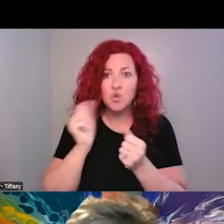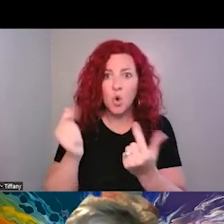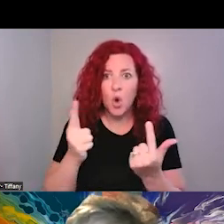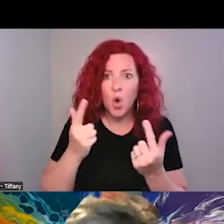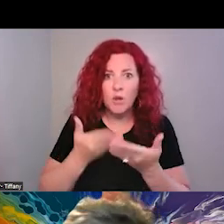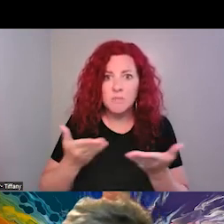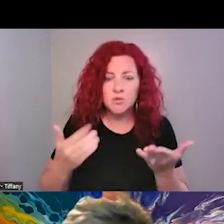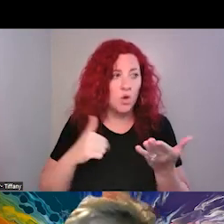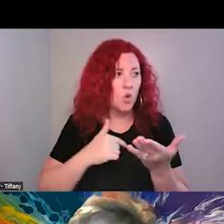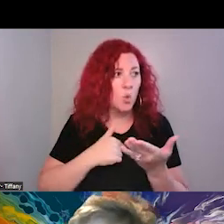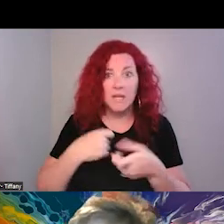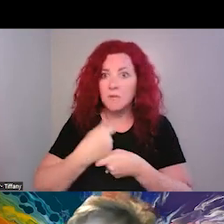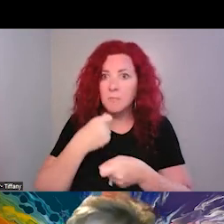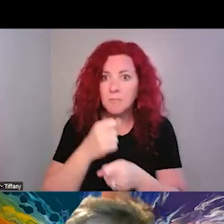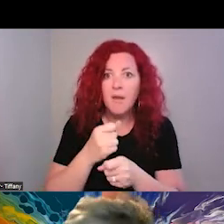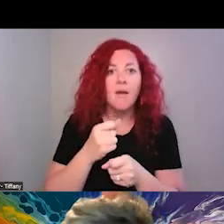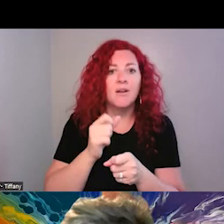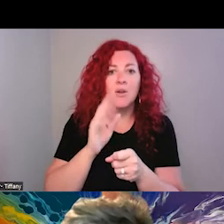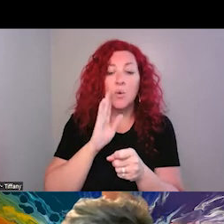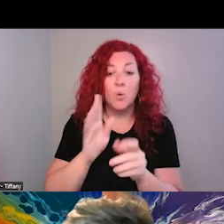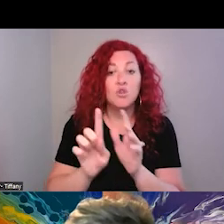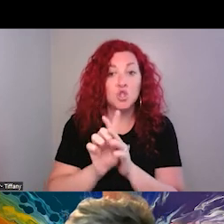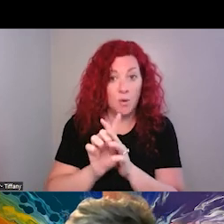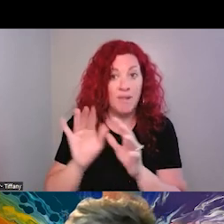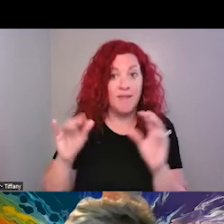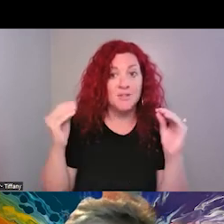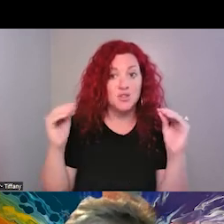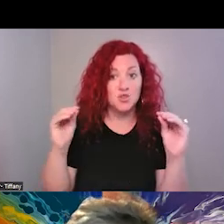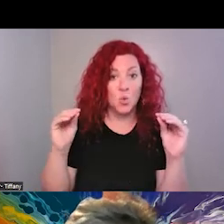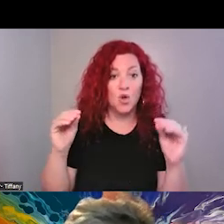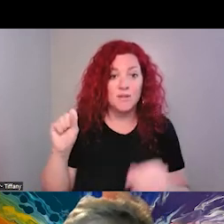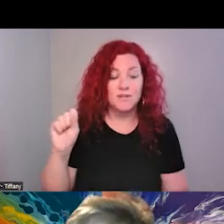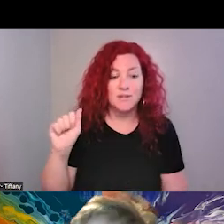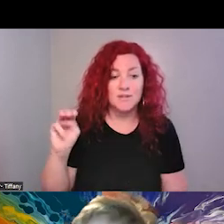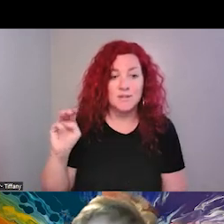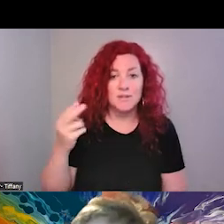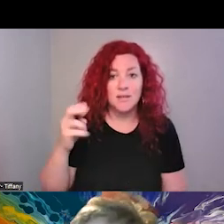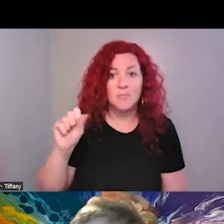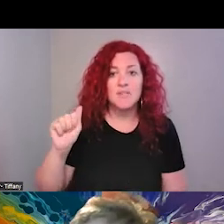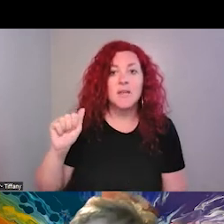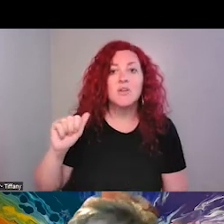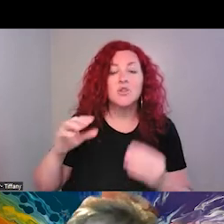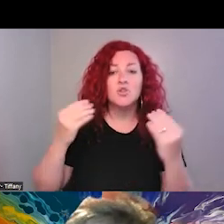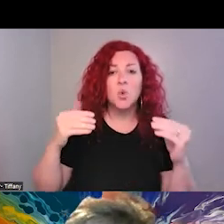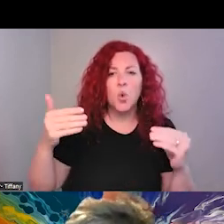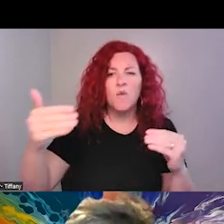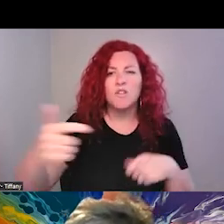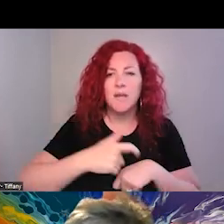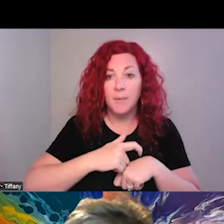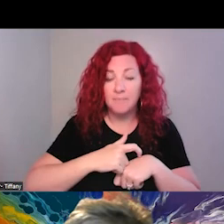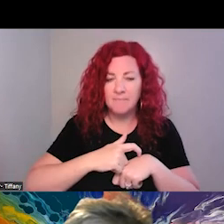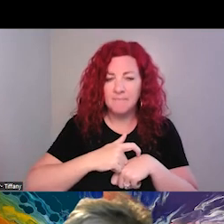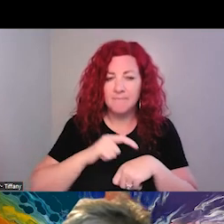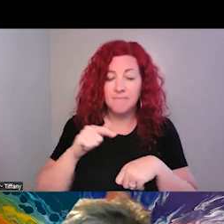that we've created that is going to be showing up in the store, in the SAMHSA store over time, is all of those materials